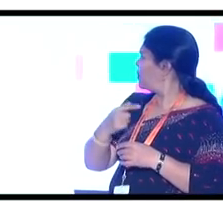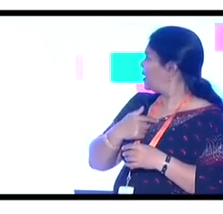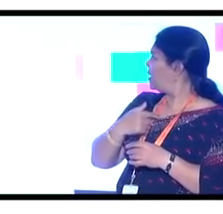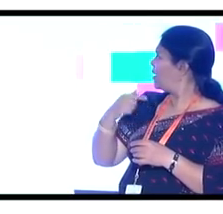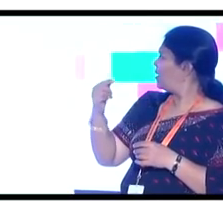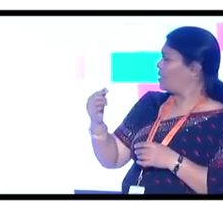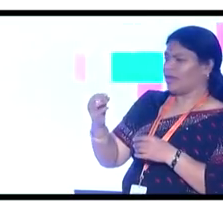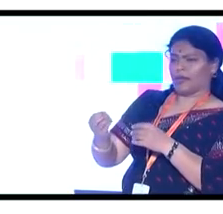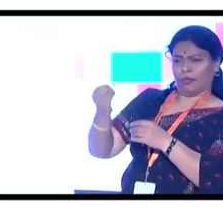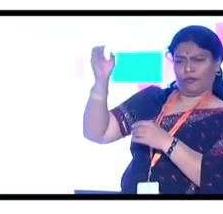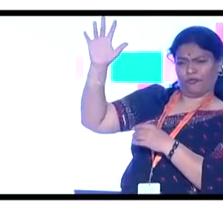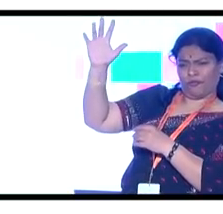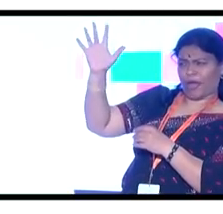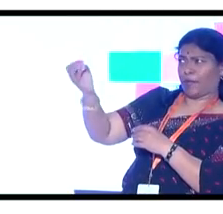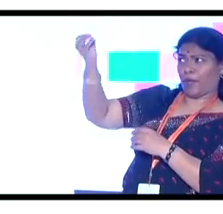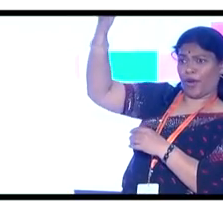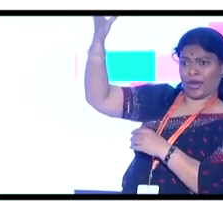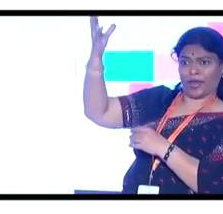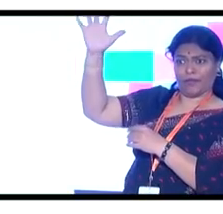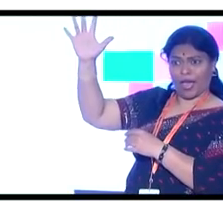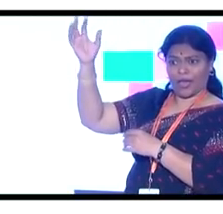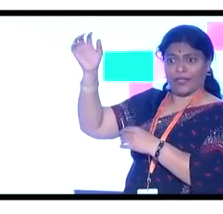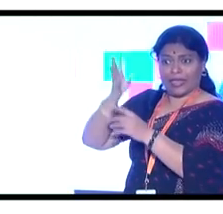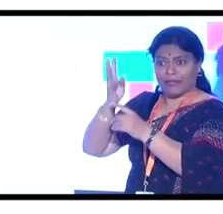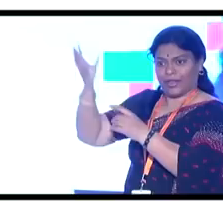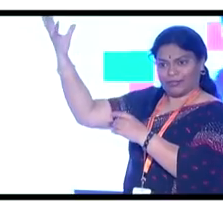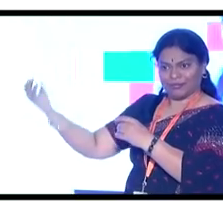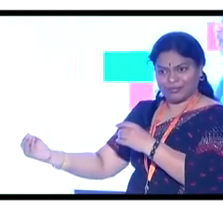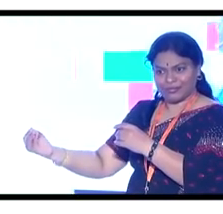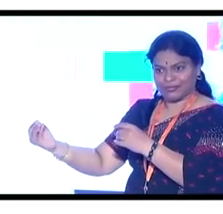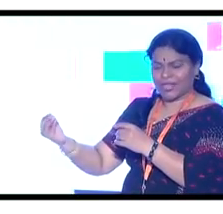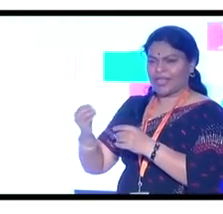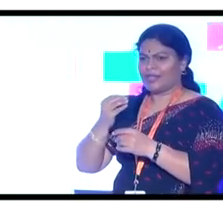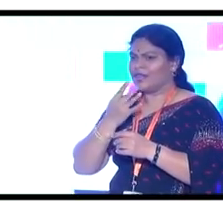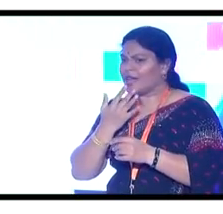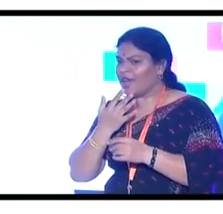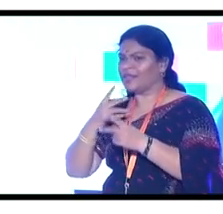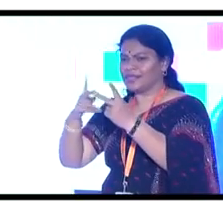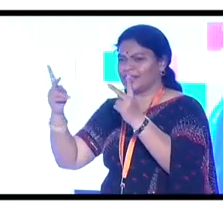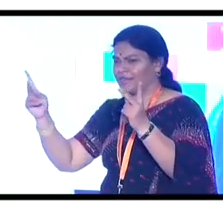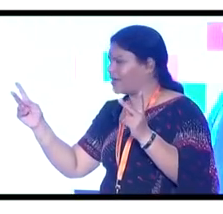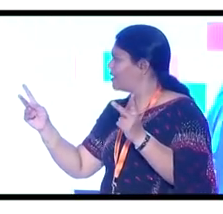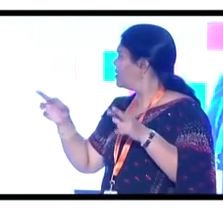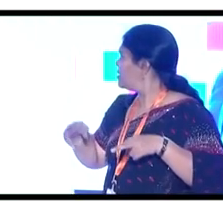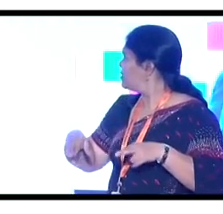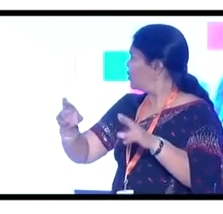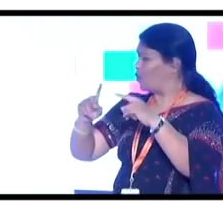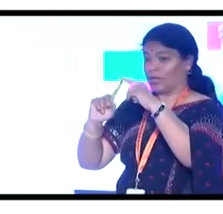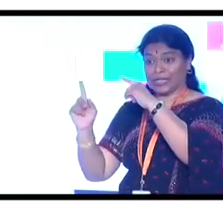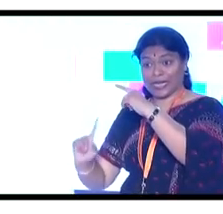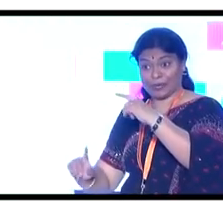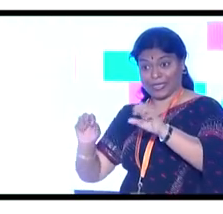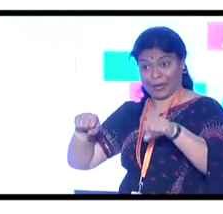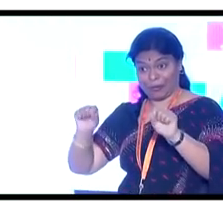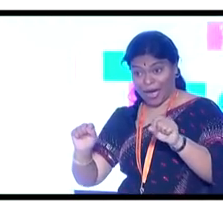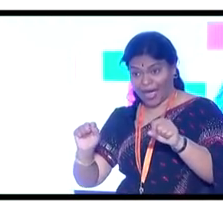sunrises and 5 p.m. sunsets, where you'll see colors in the sky that don't usually belong. Live for road trips and bike rides with